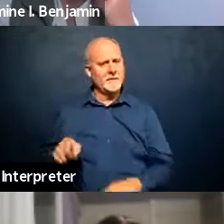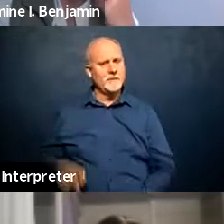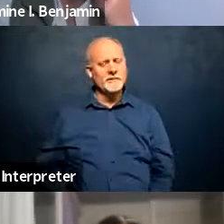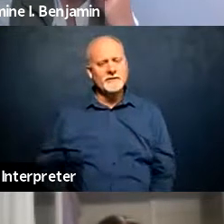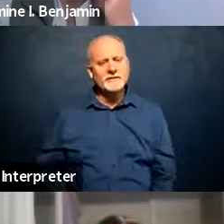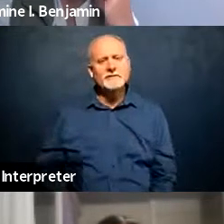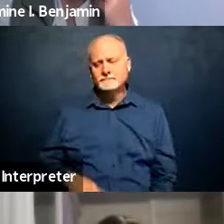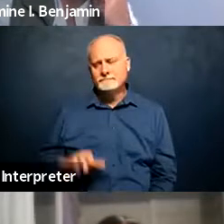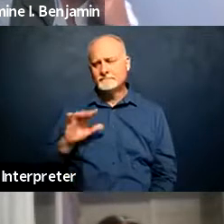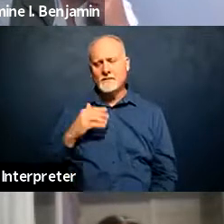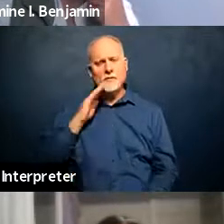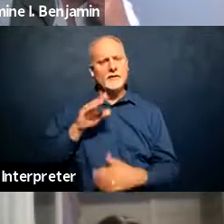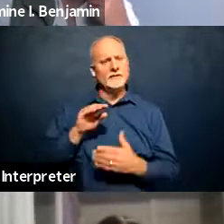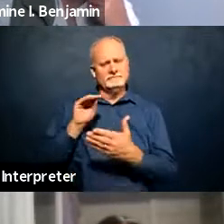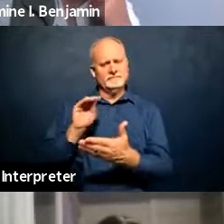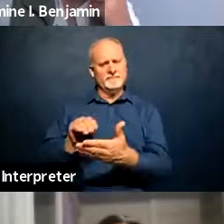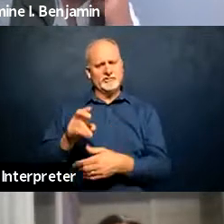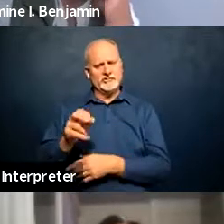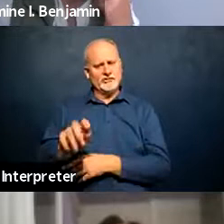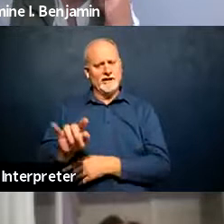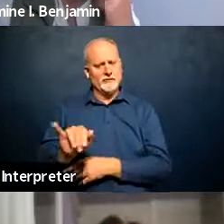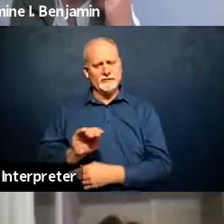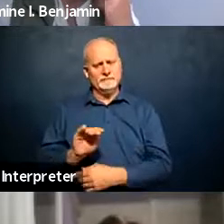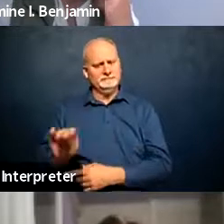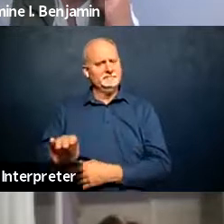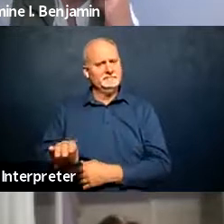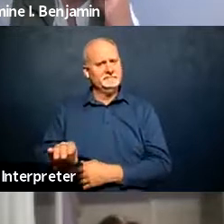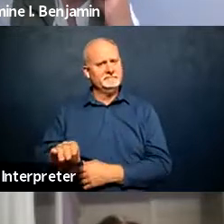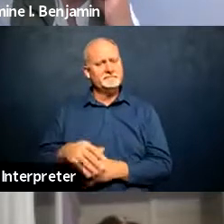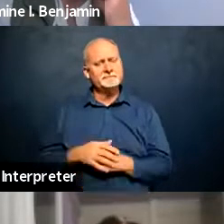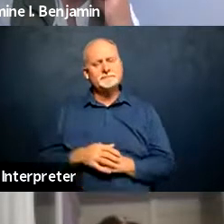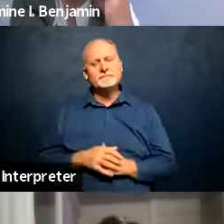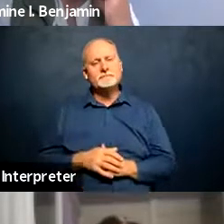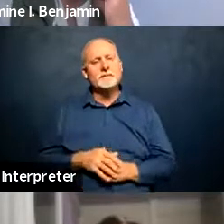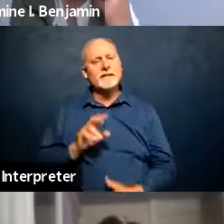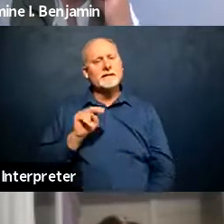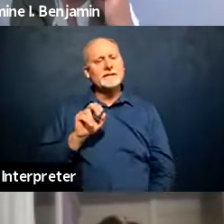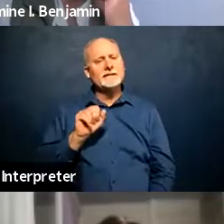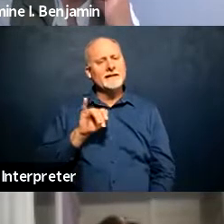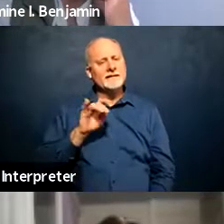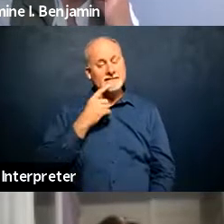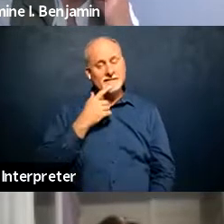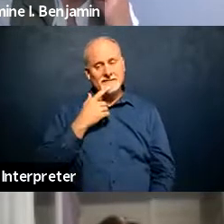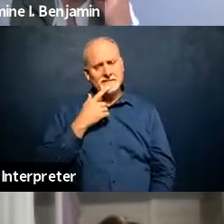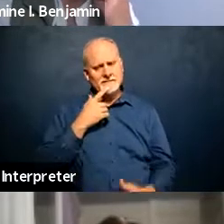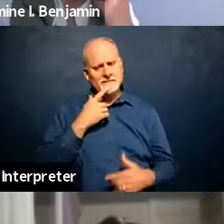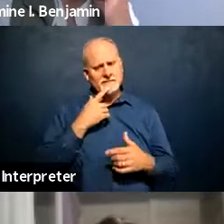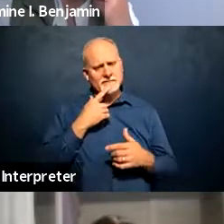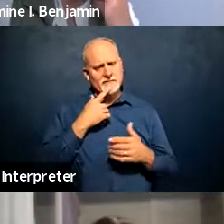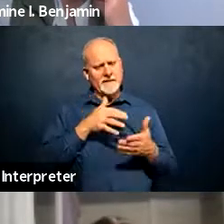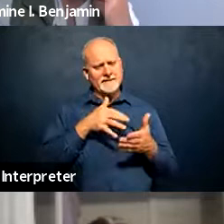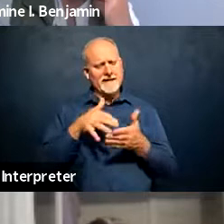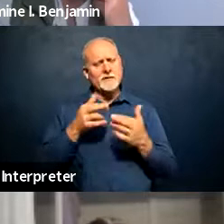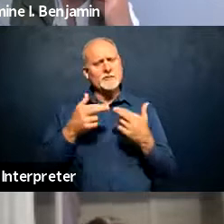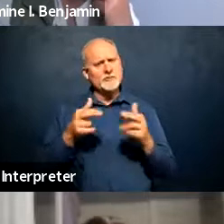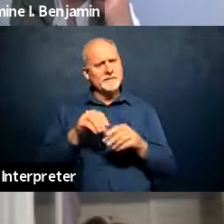Great. We can also drop that in chat for everybody. So an individual, Natalie, asks, will the study rooms in Blazer Hall be